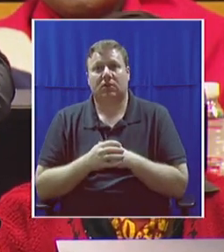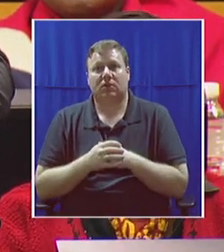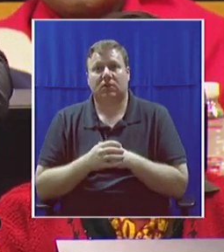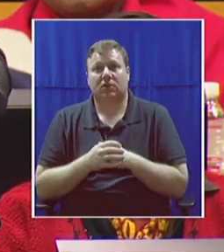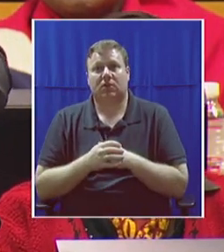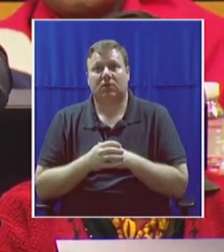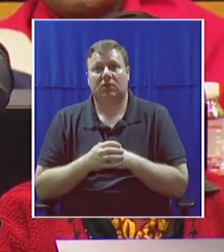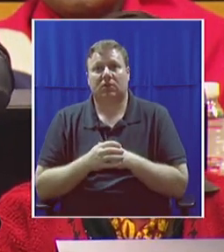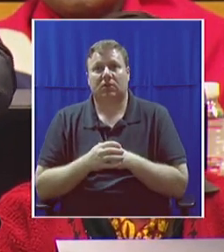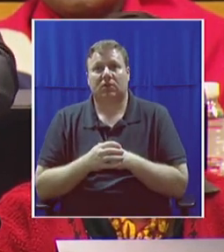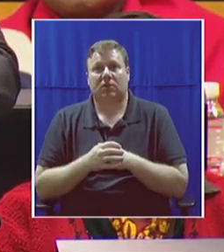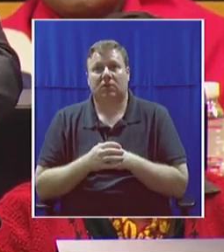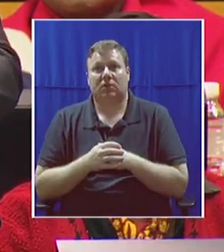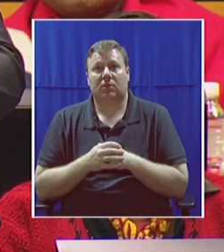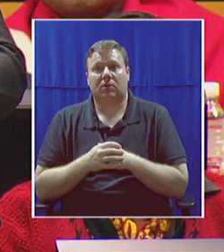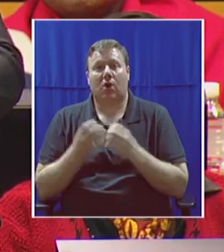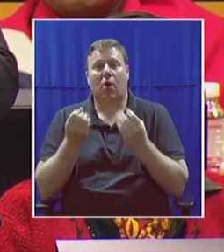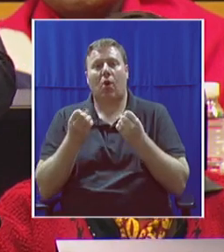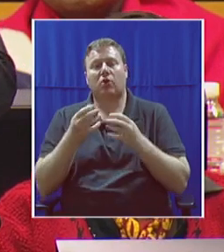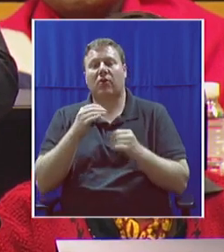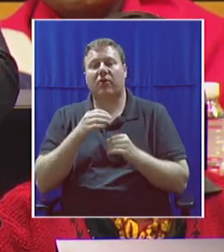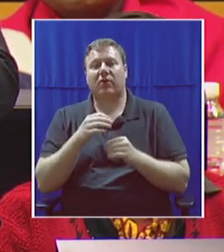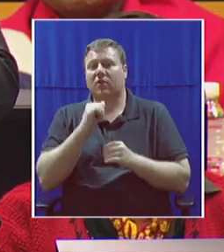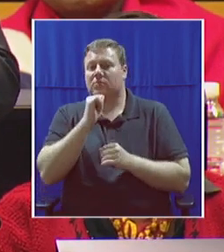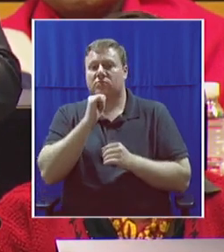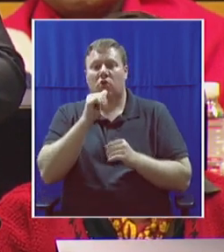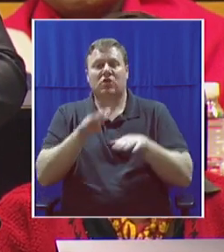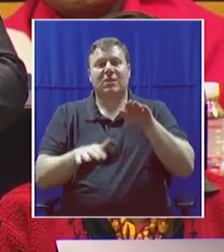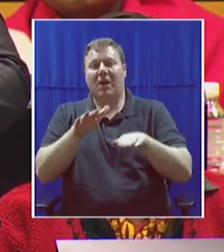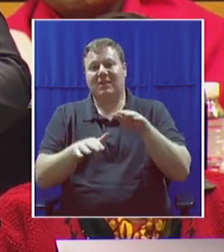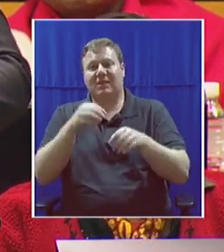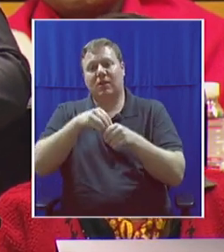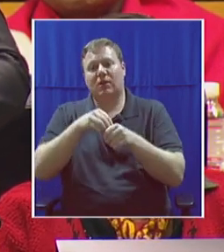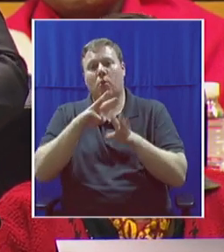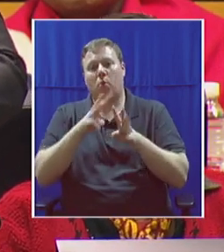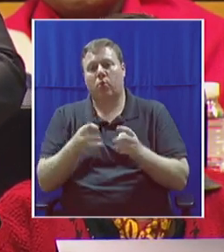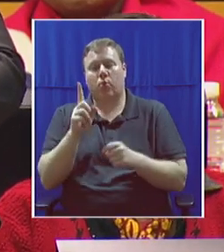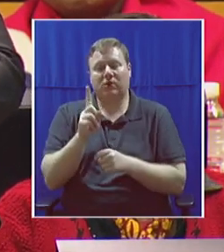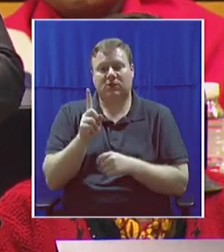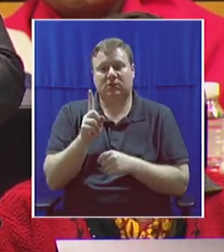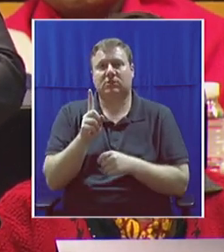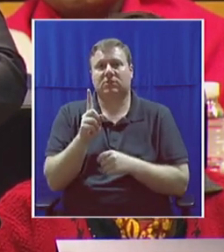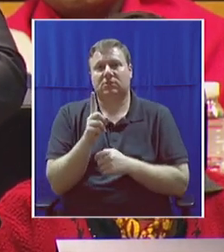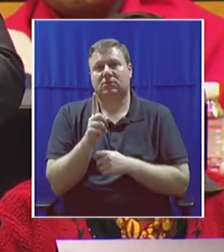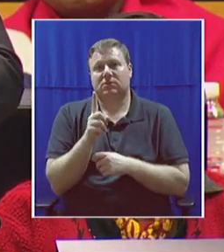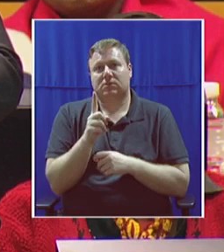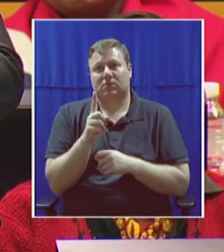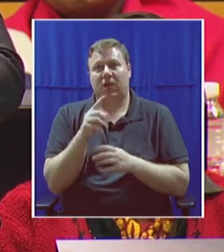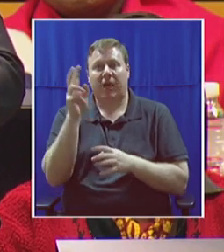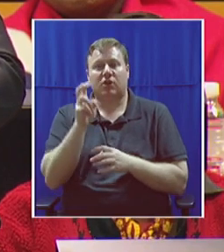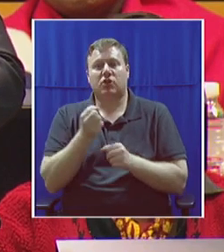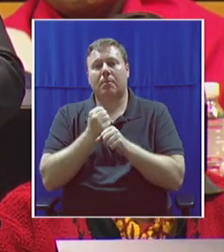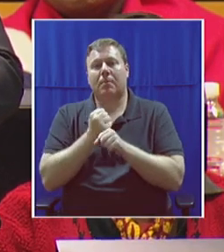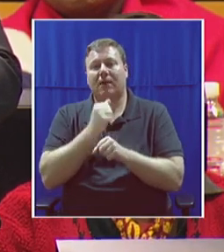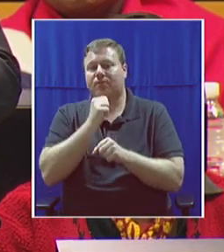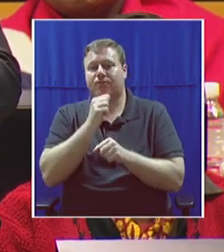the world is around the giant energy producing Nations what is the government doing to ensure that the